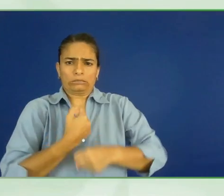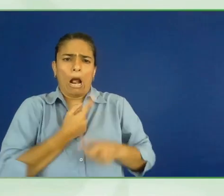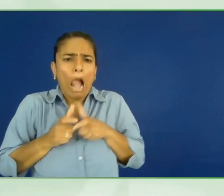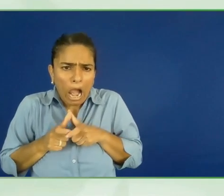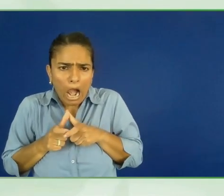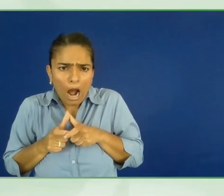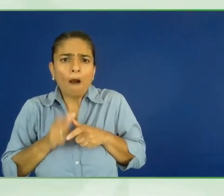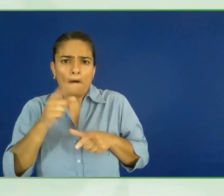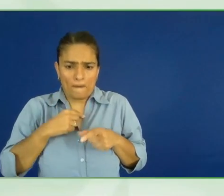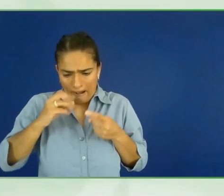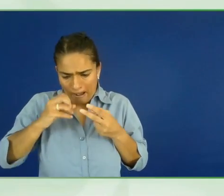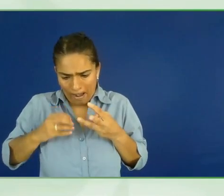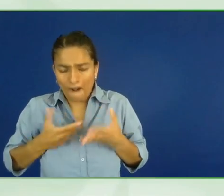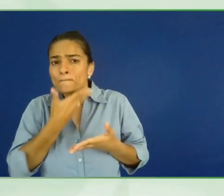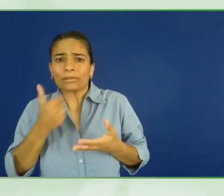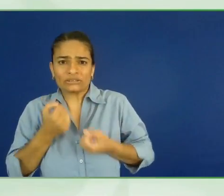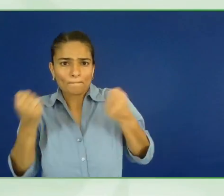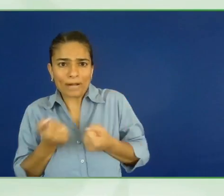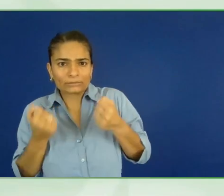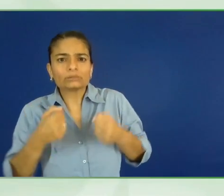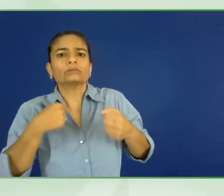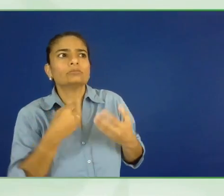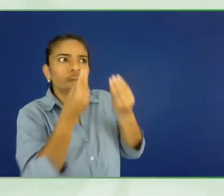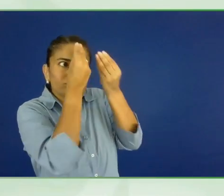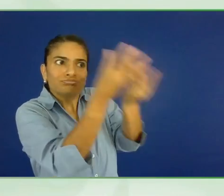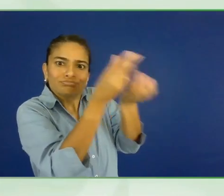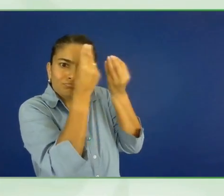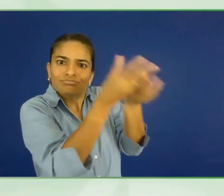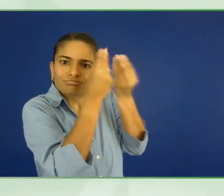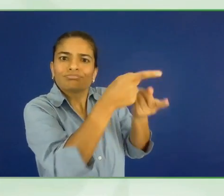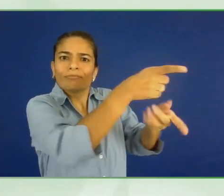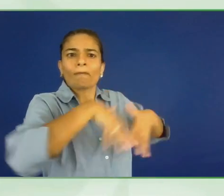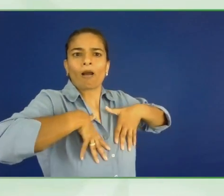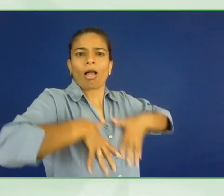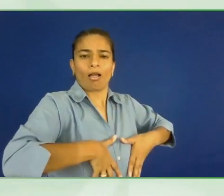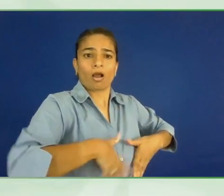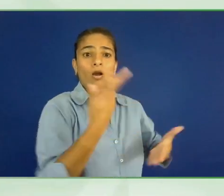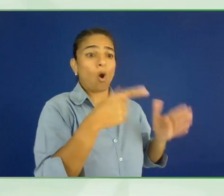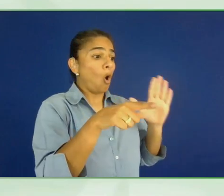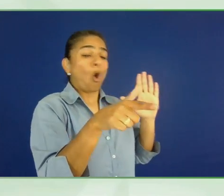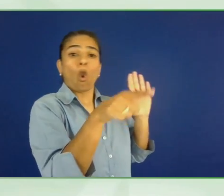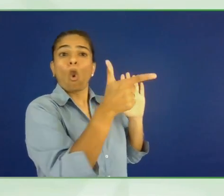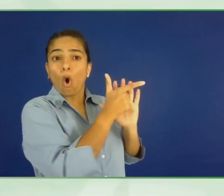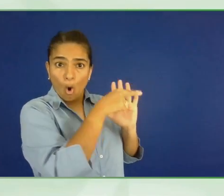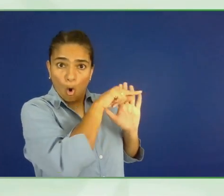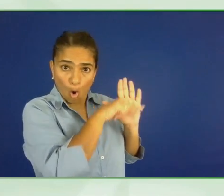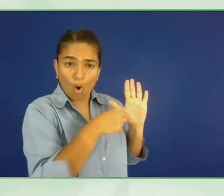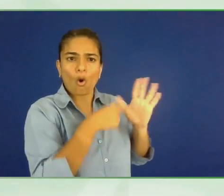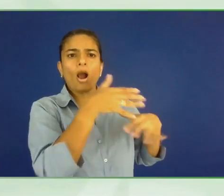but the implementation and the governance laws, or governance of laws is very weak. So what our biggest challenge is to